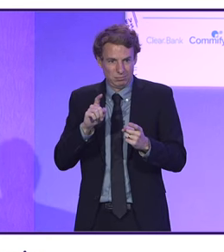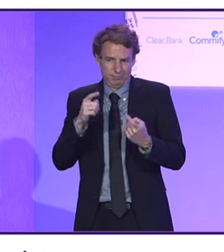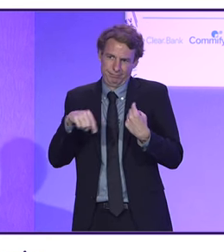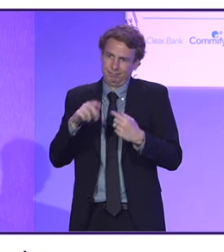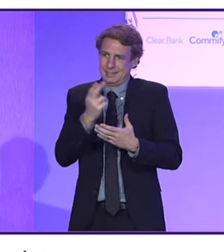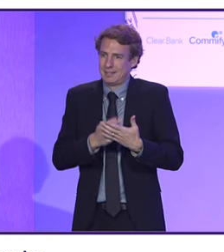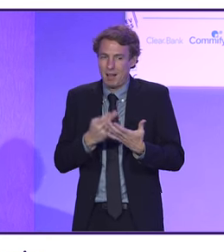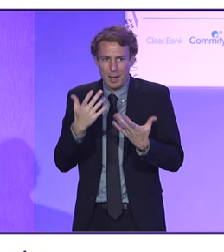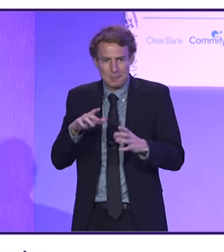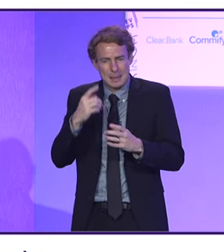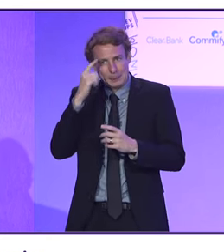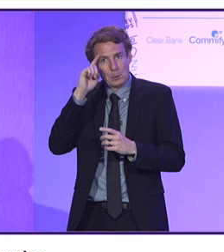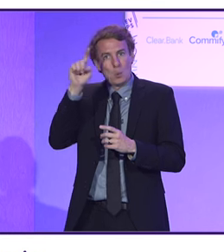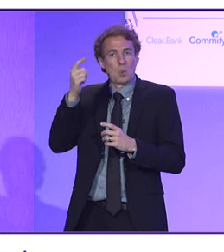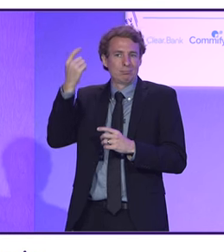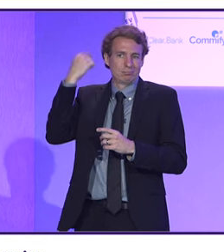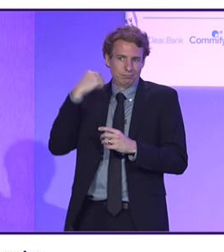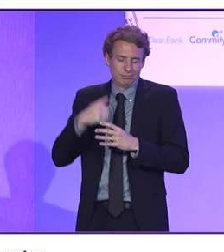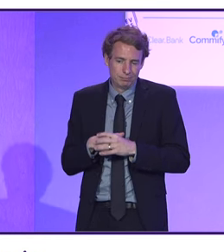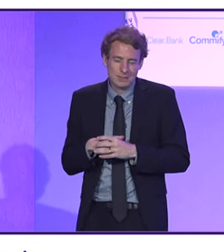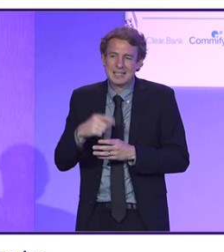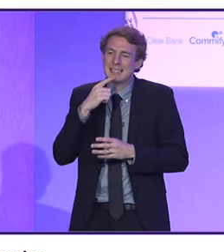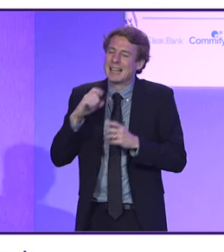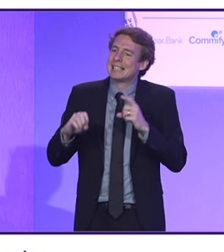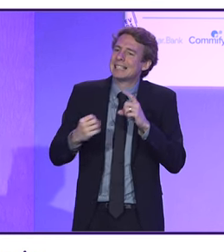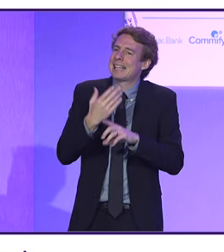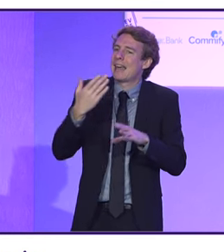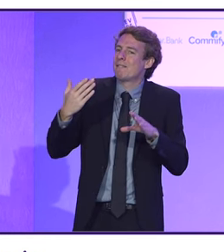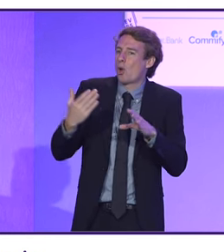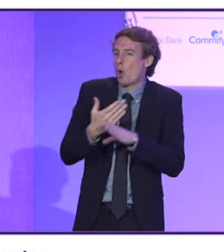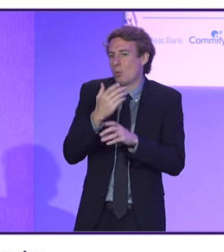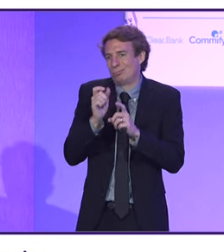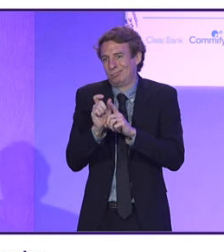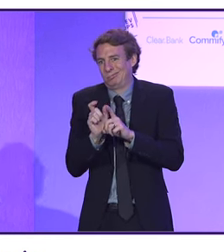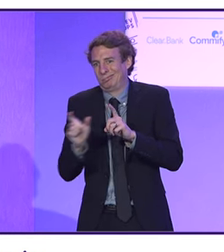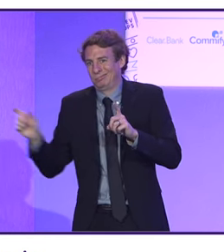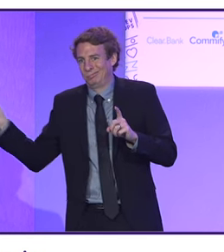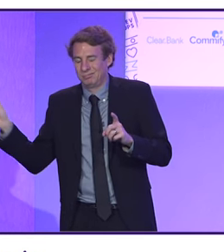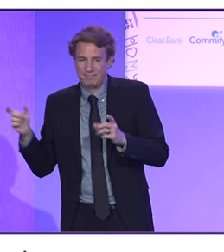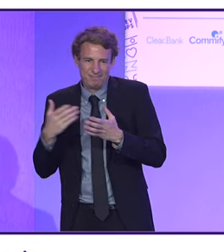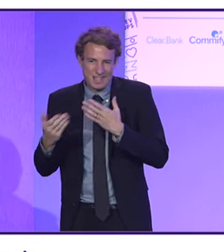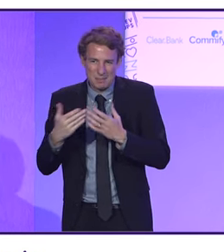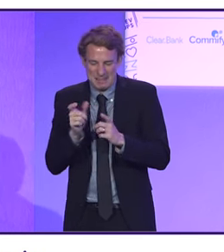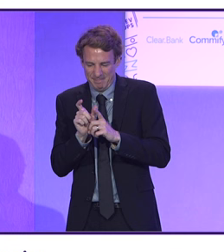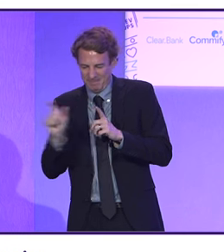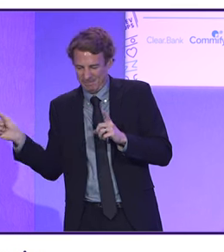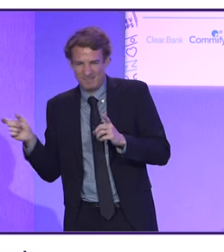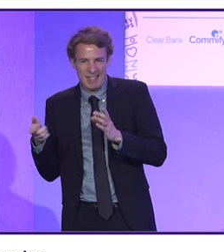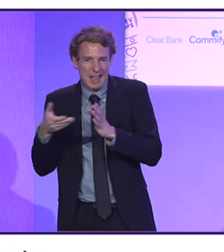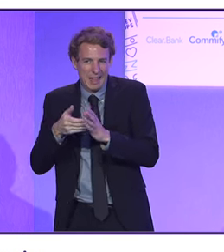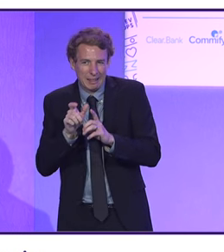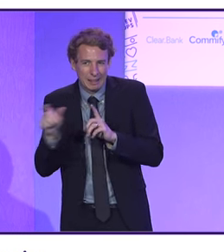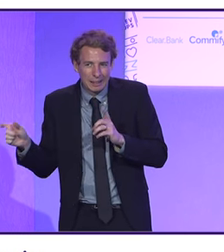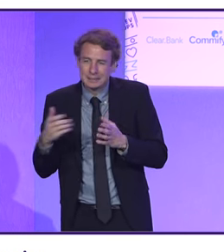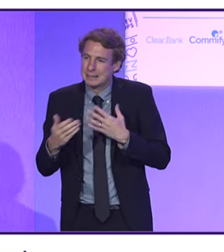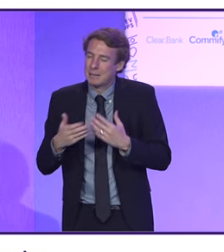that the point of dev whatever ops is about the reduction in friction between silos. It doesn't matter what silos it